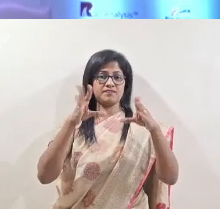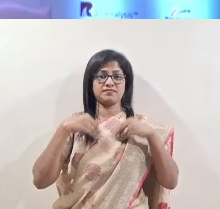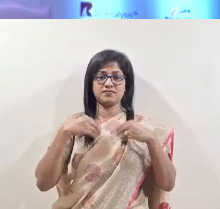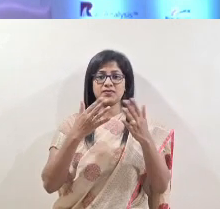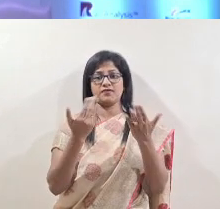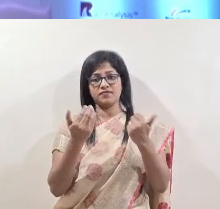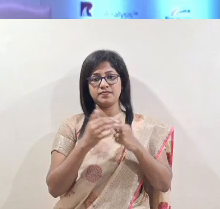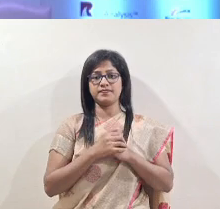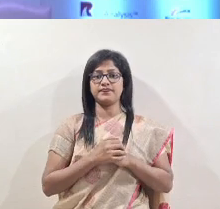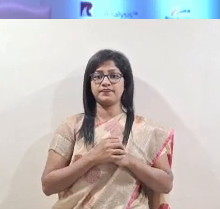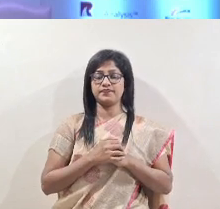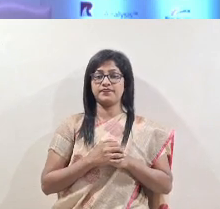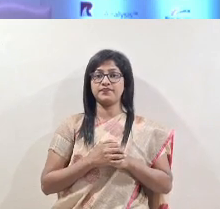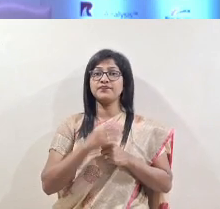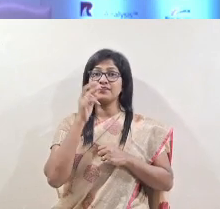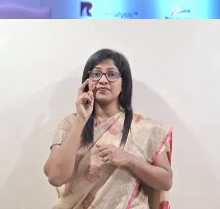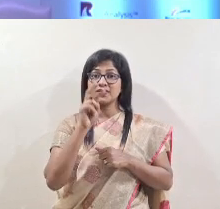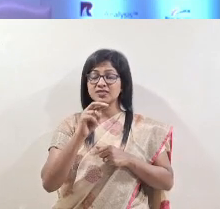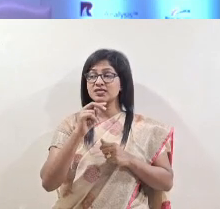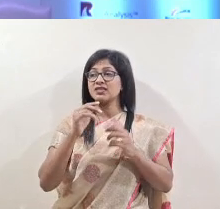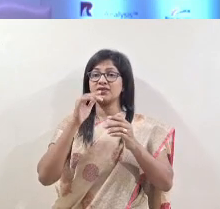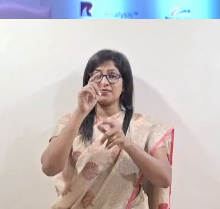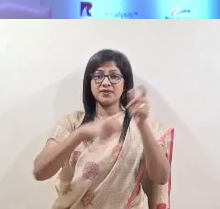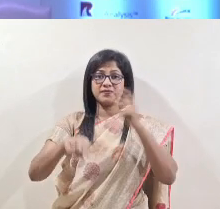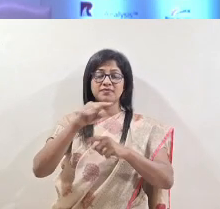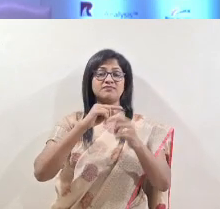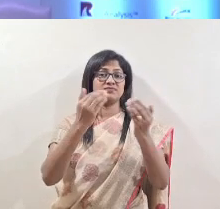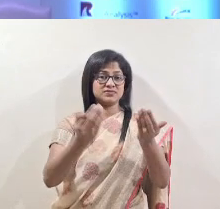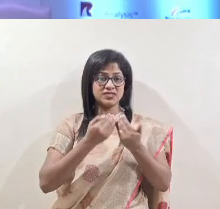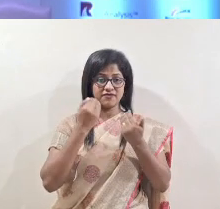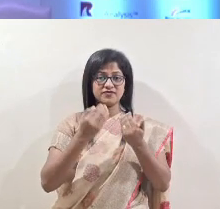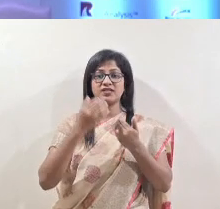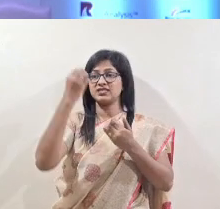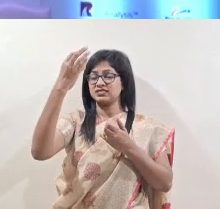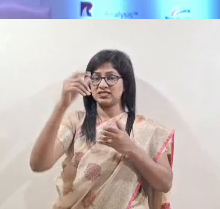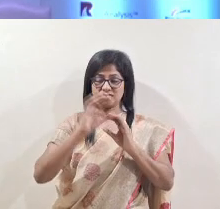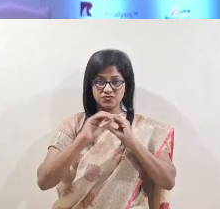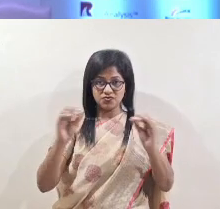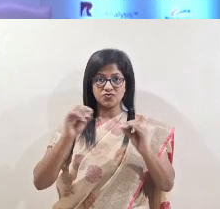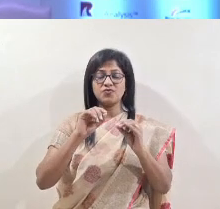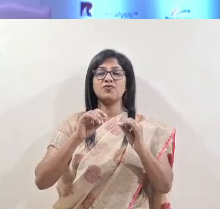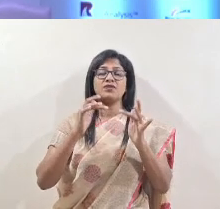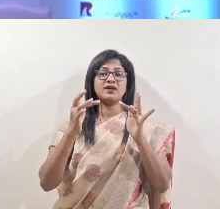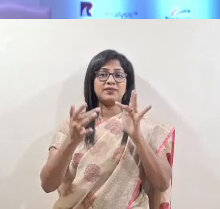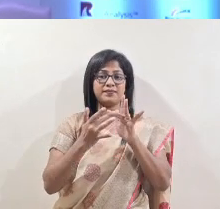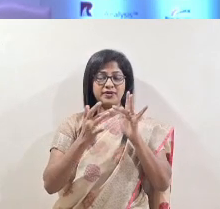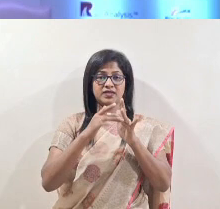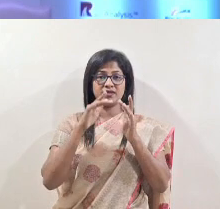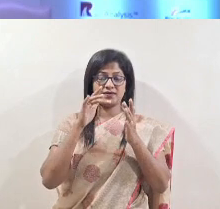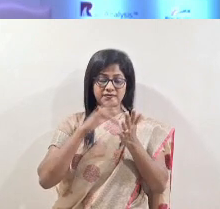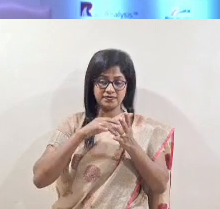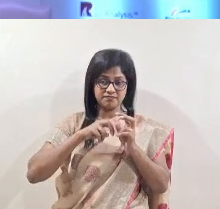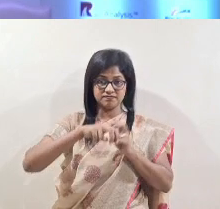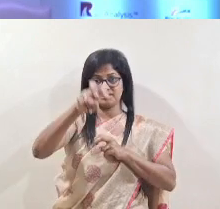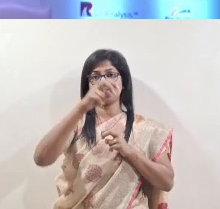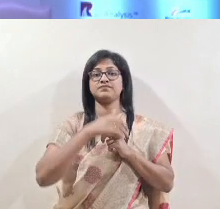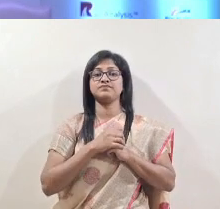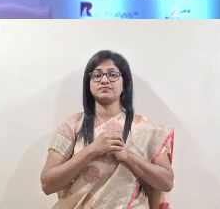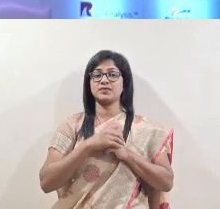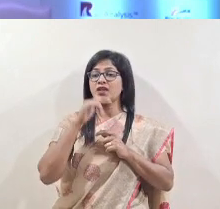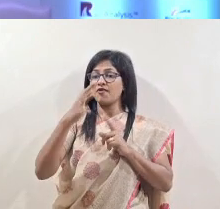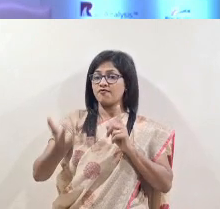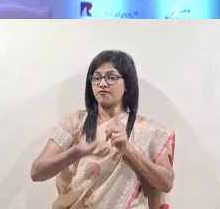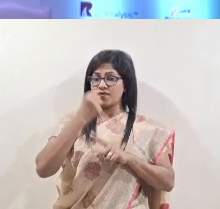to improve the pedestrian safety at unsignalized unmarked mid block. and we need to identify the